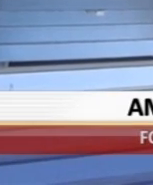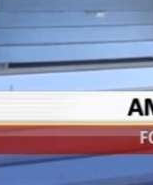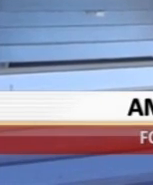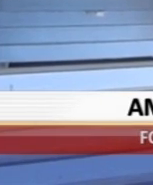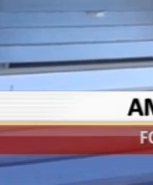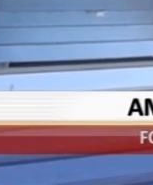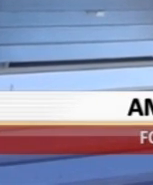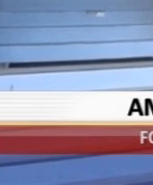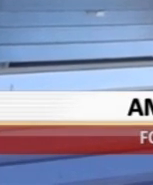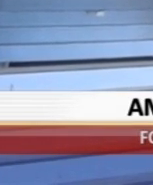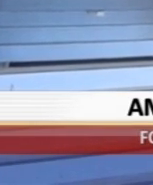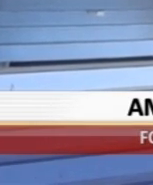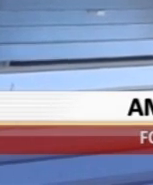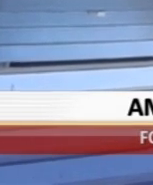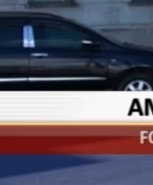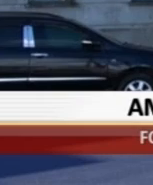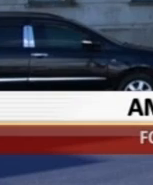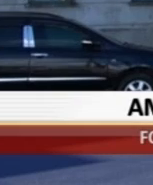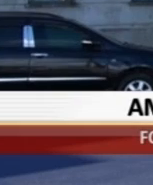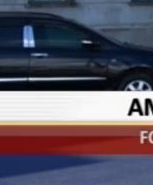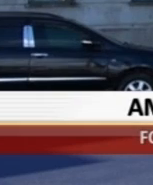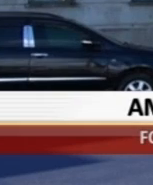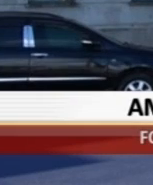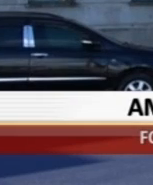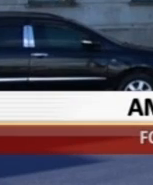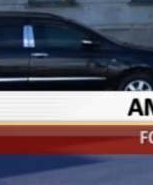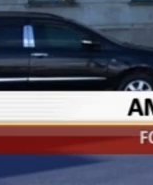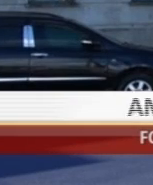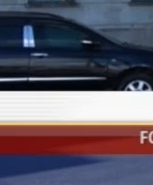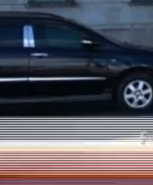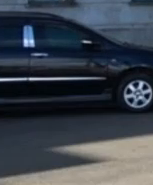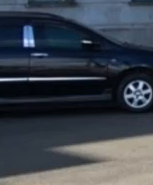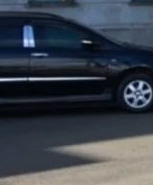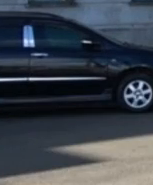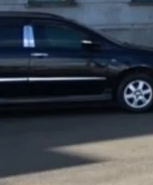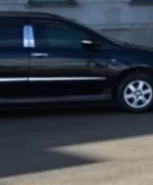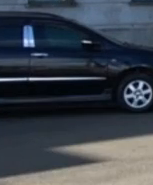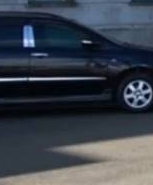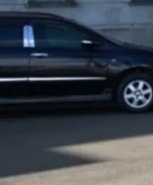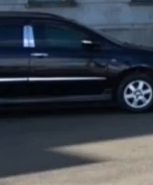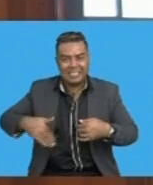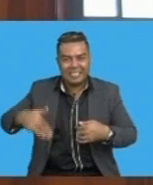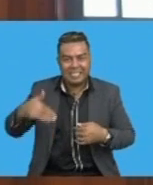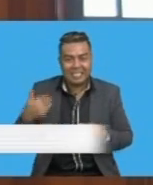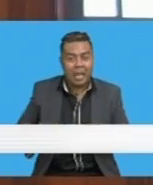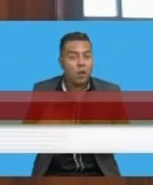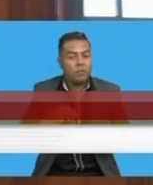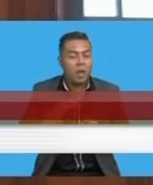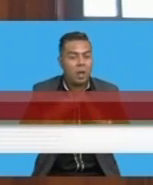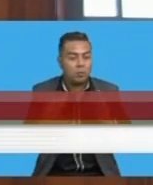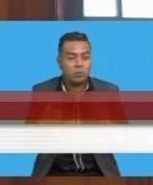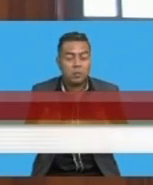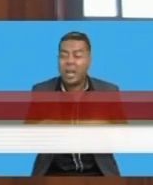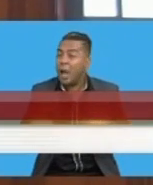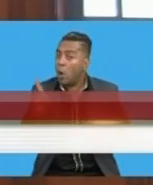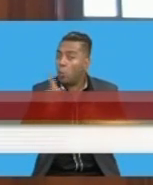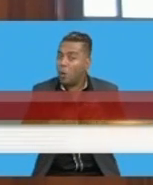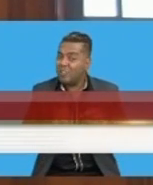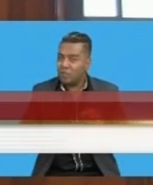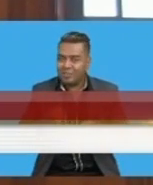the House to select a nominee to step in when needed in Standing Orders Committee. Question time is an important